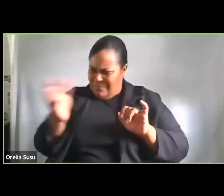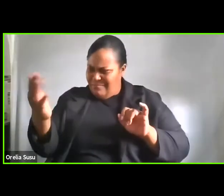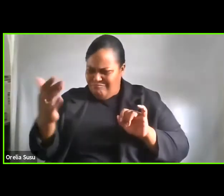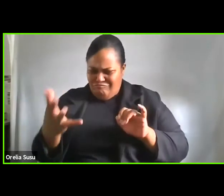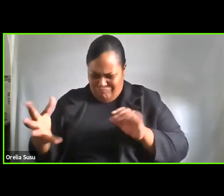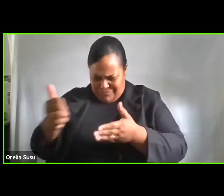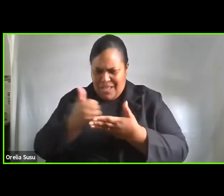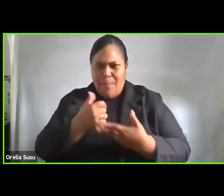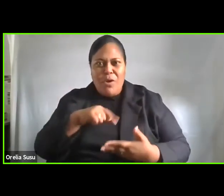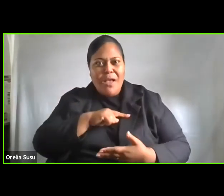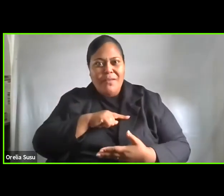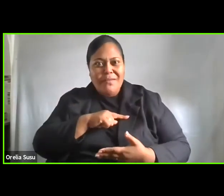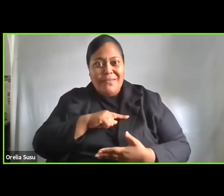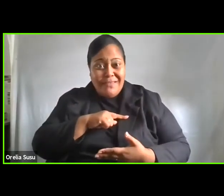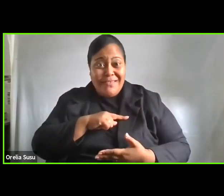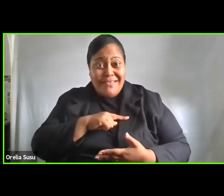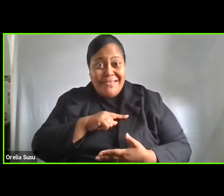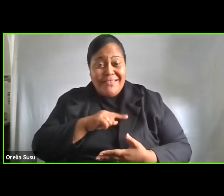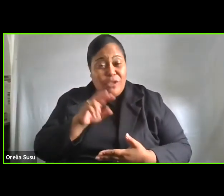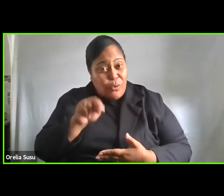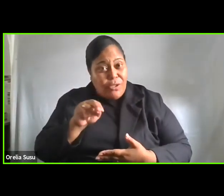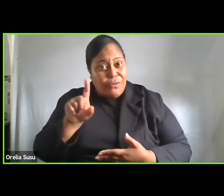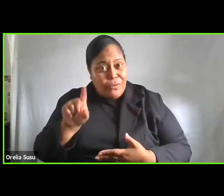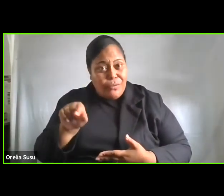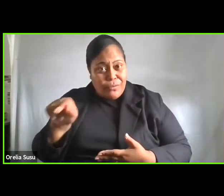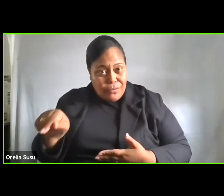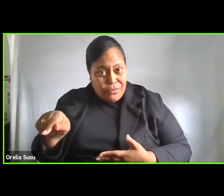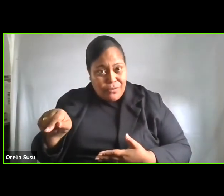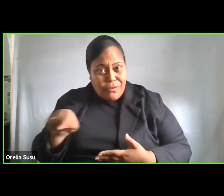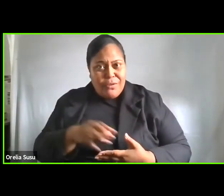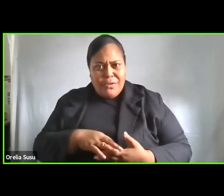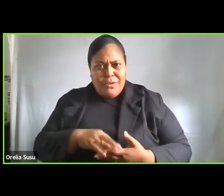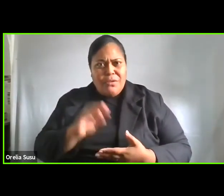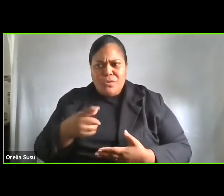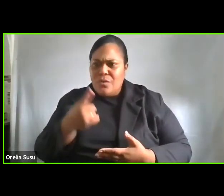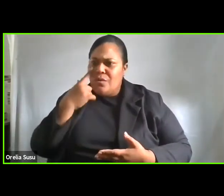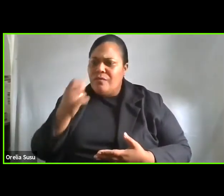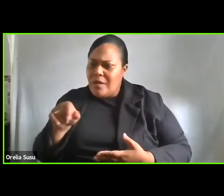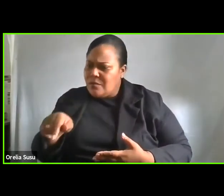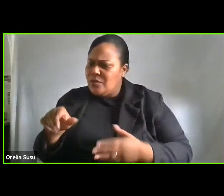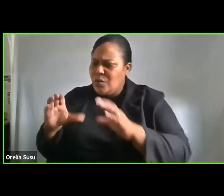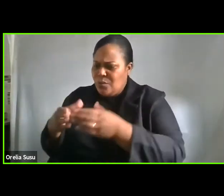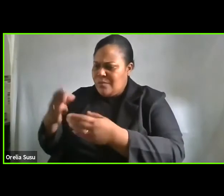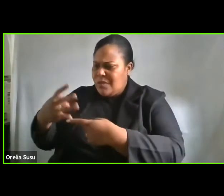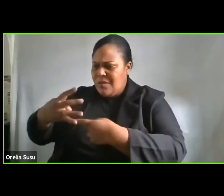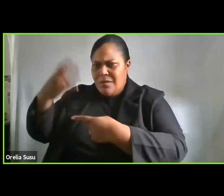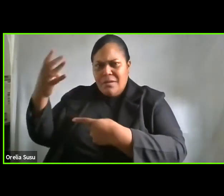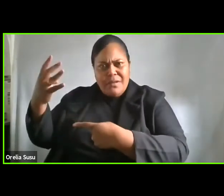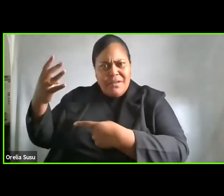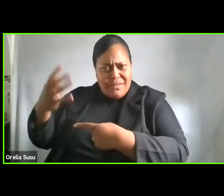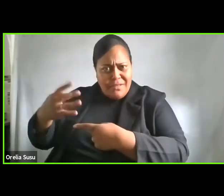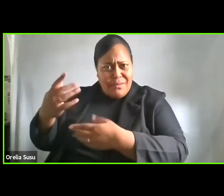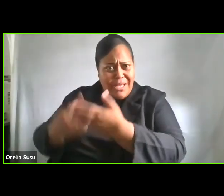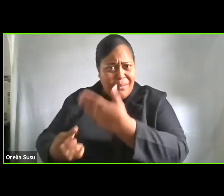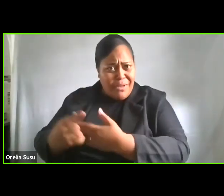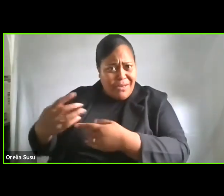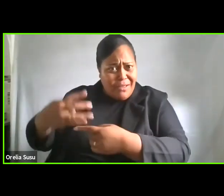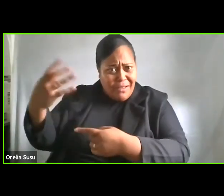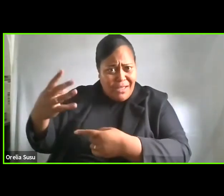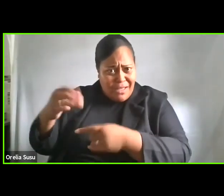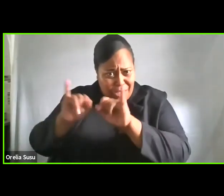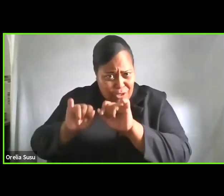help you with what you're trying to find out from the group or about LGBTQ people and also about